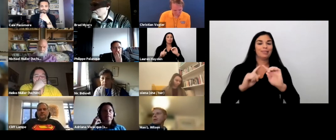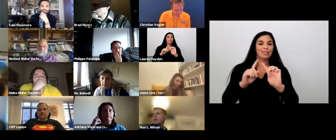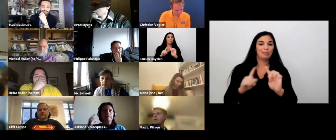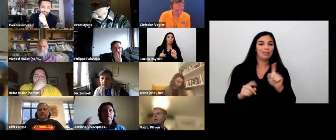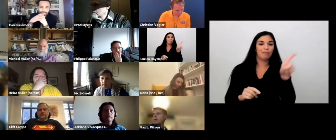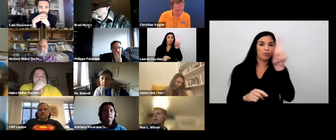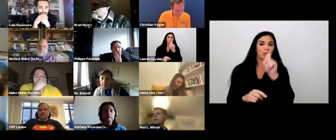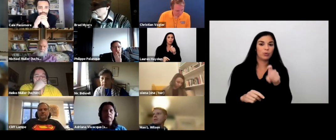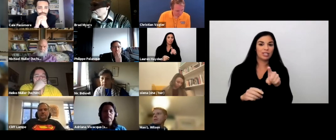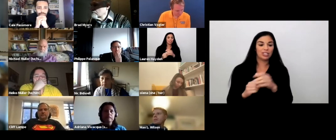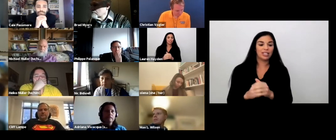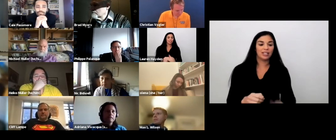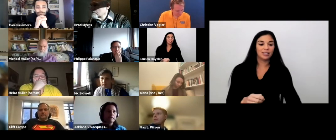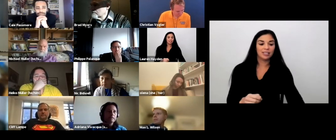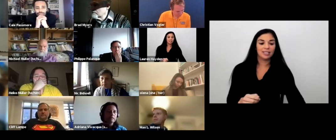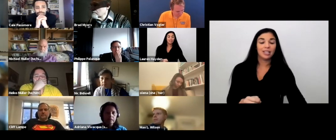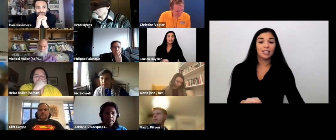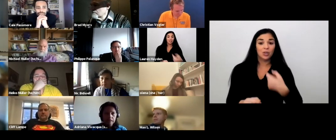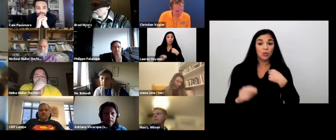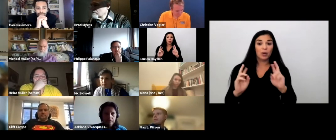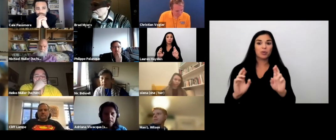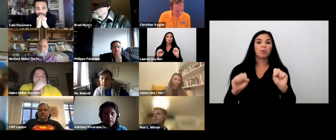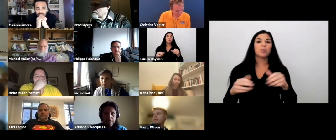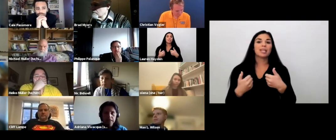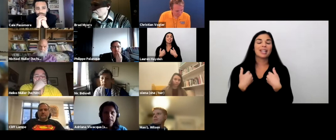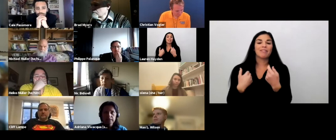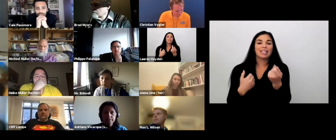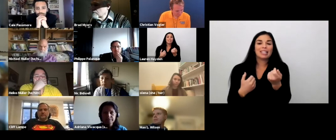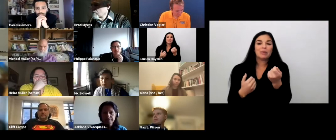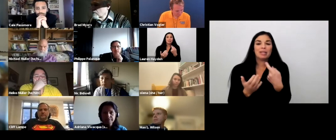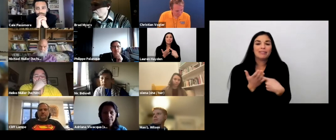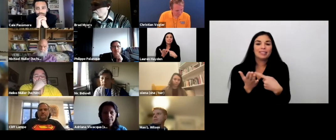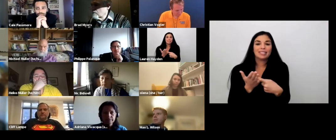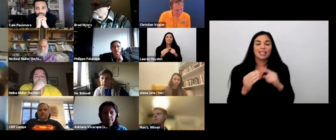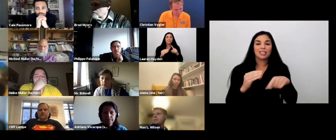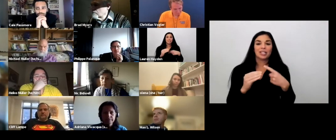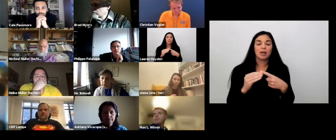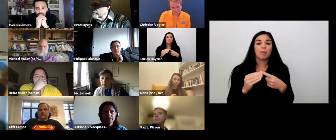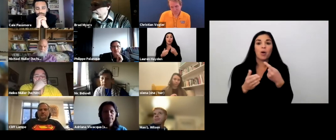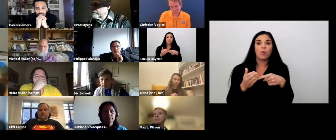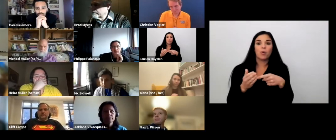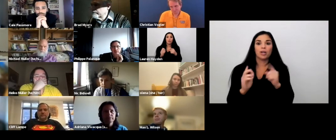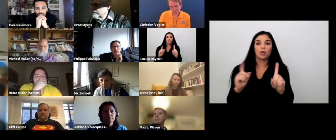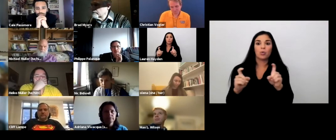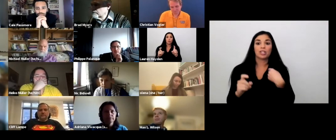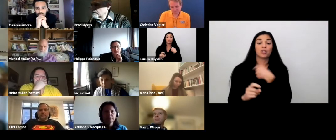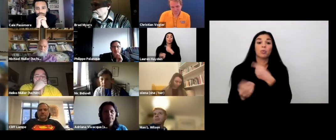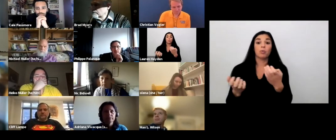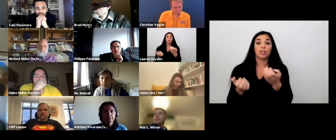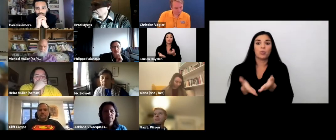so I was hoping that we could have maybe a little bit of discussion around what questions we want to be asking our